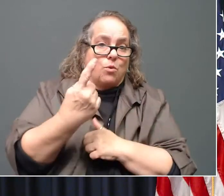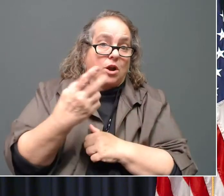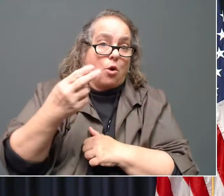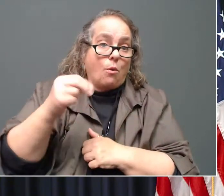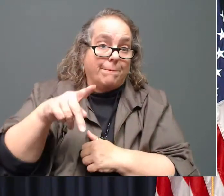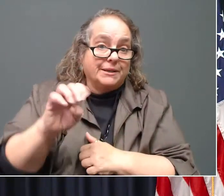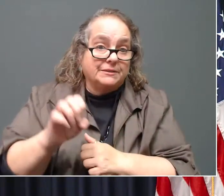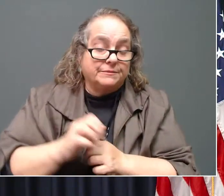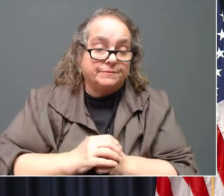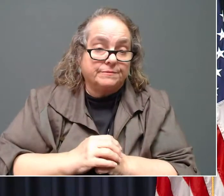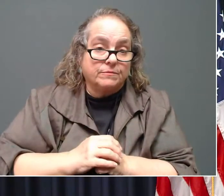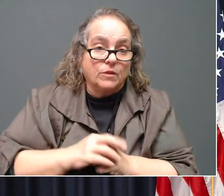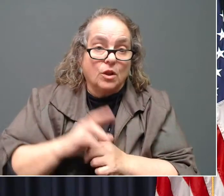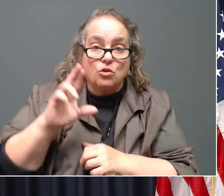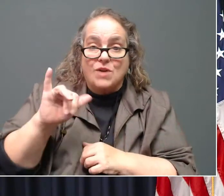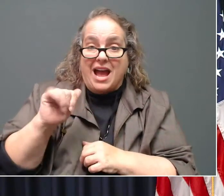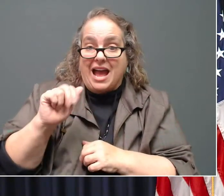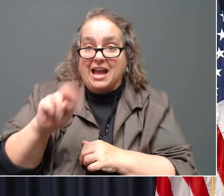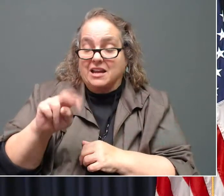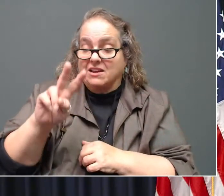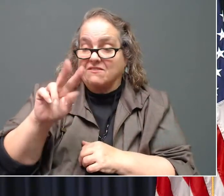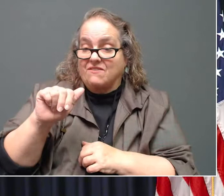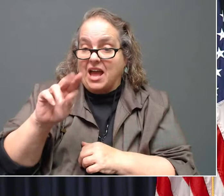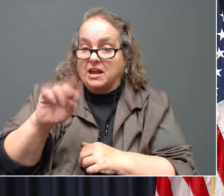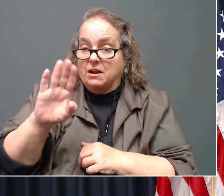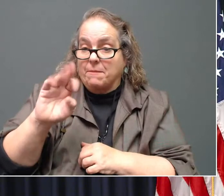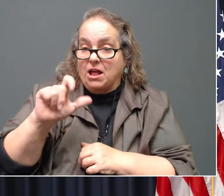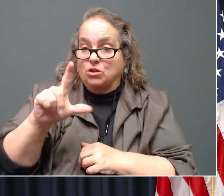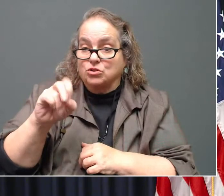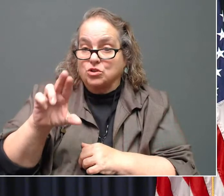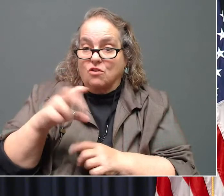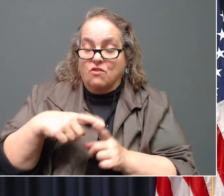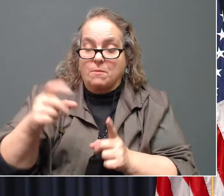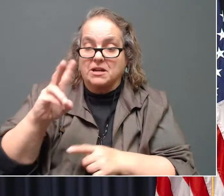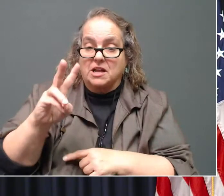Ryan Van Velzer from WFPL.